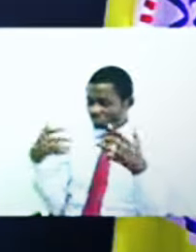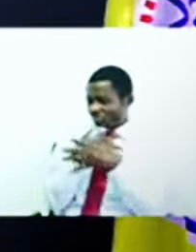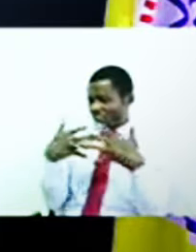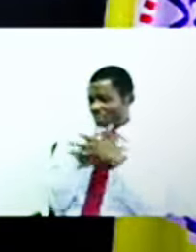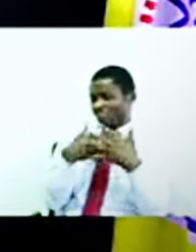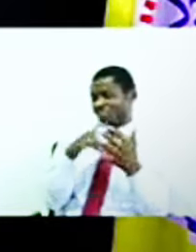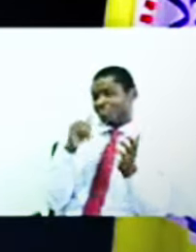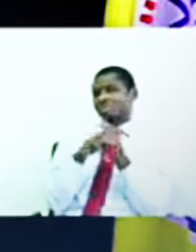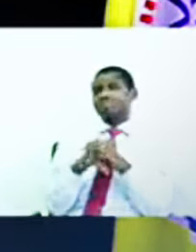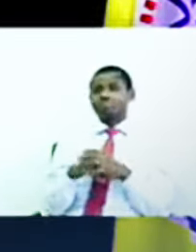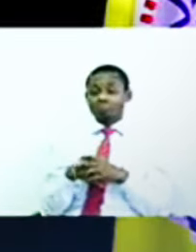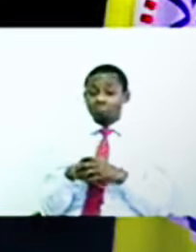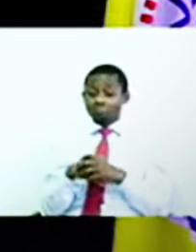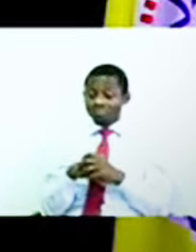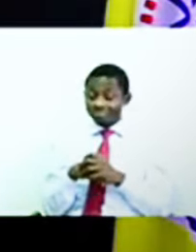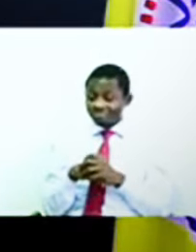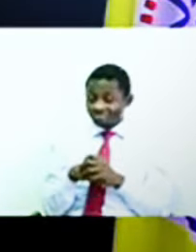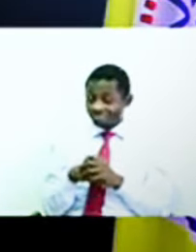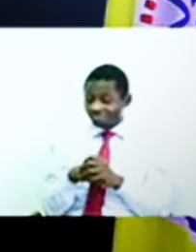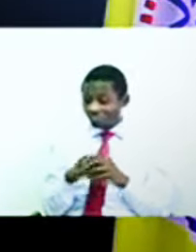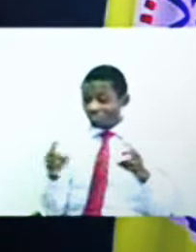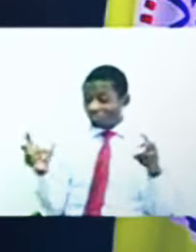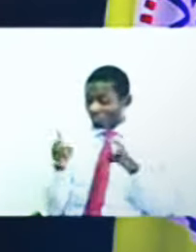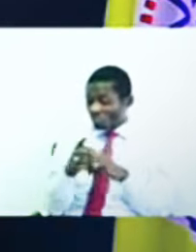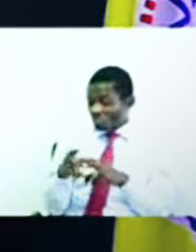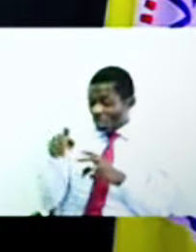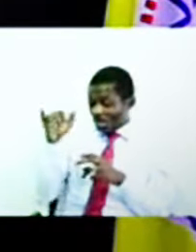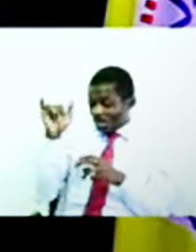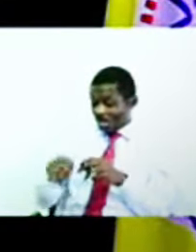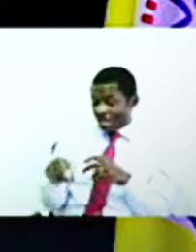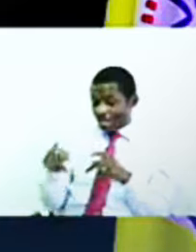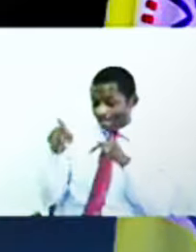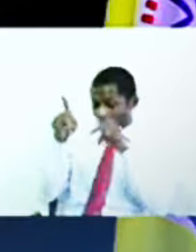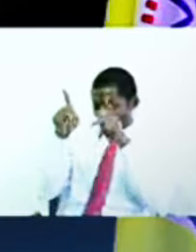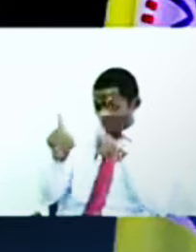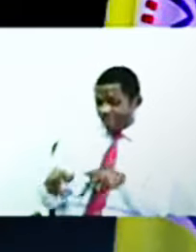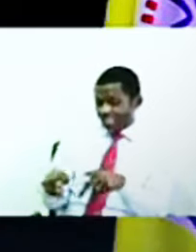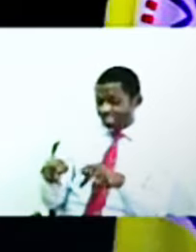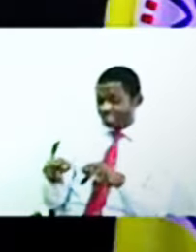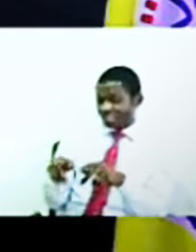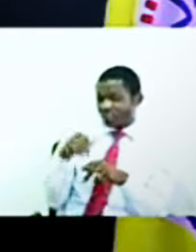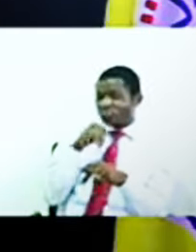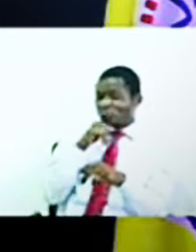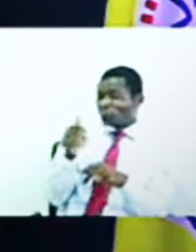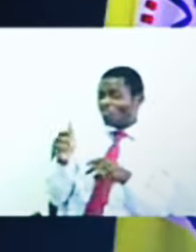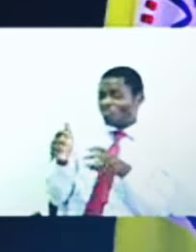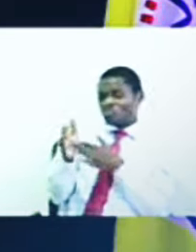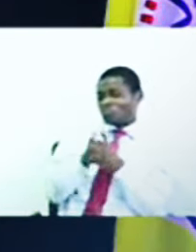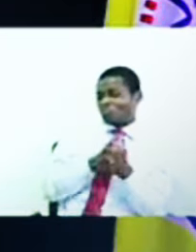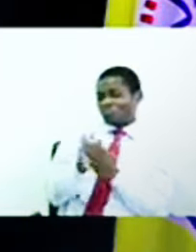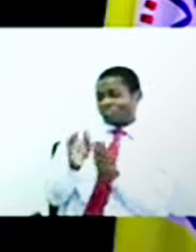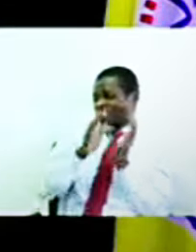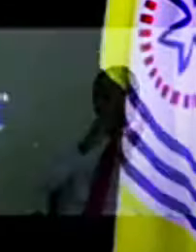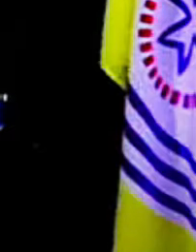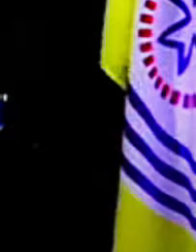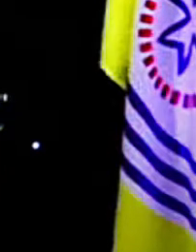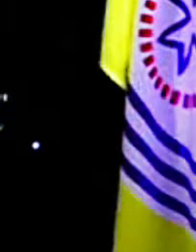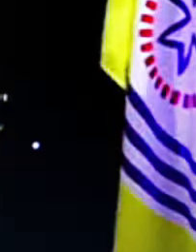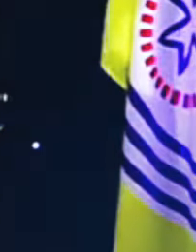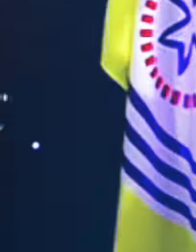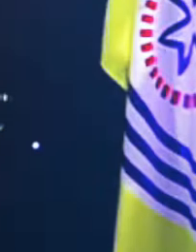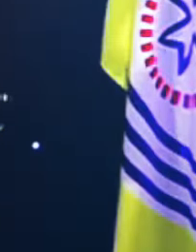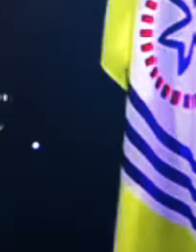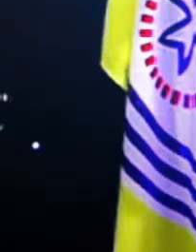Saul. The unwillingness of the believer to leave Satan's plantation. Pa, ojidi nenim pese obefri